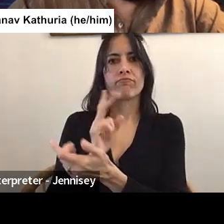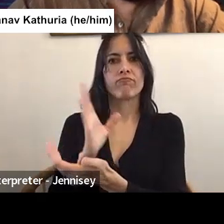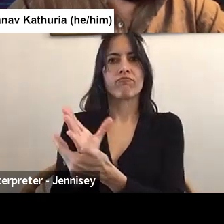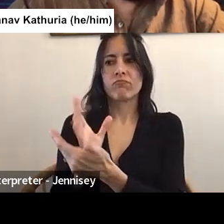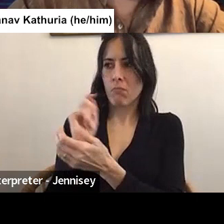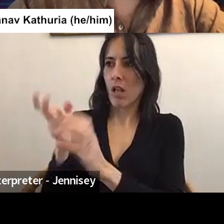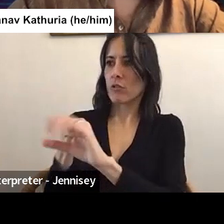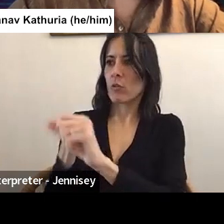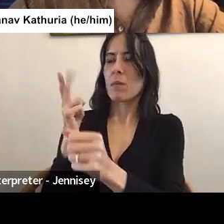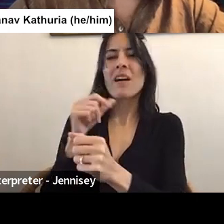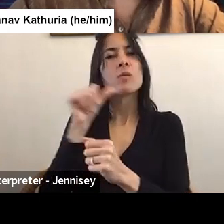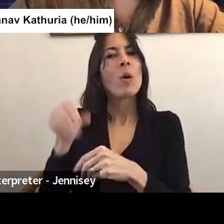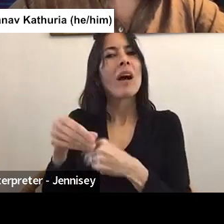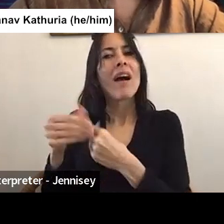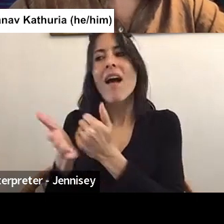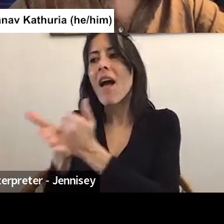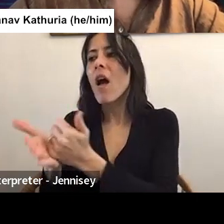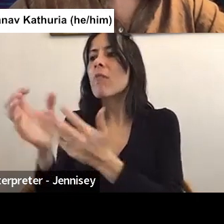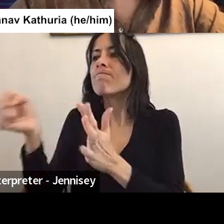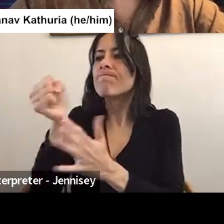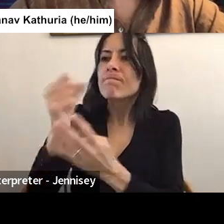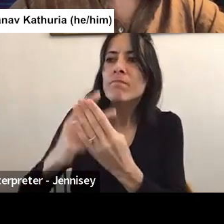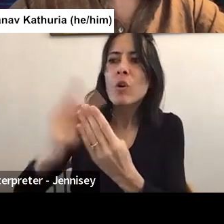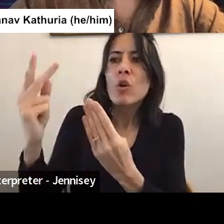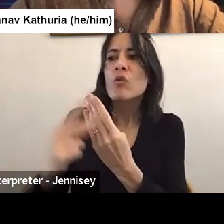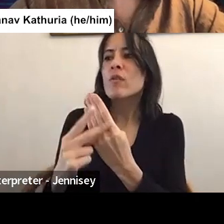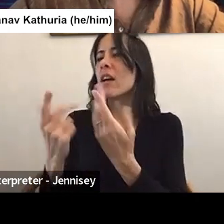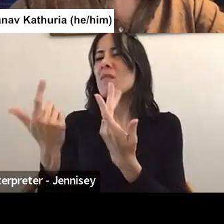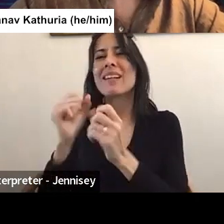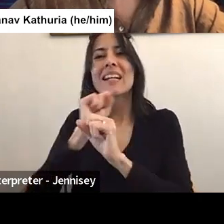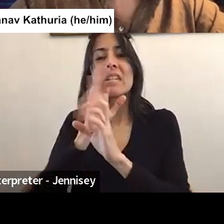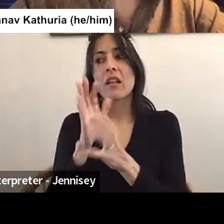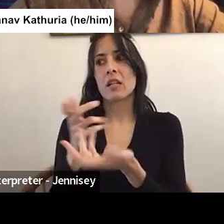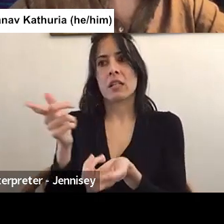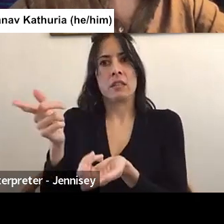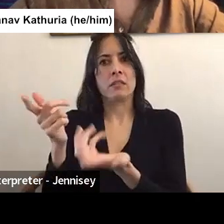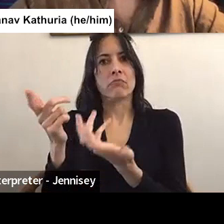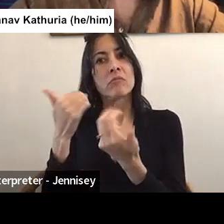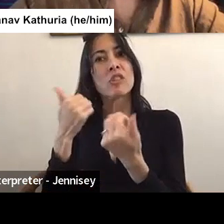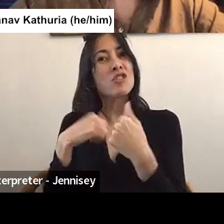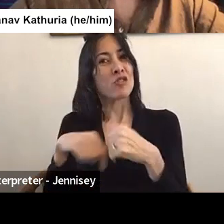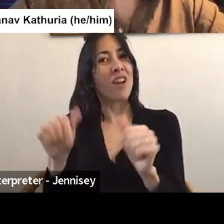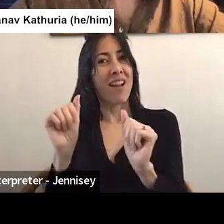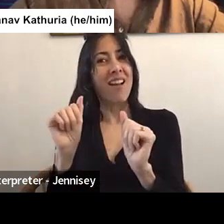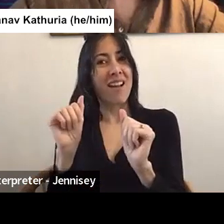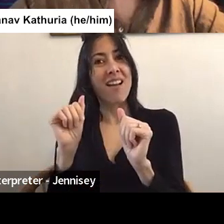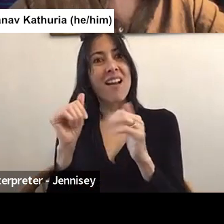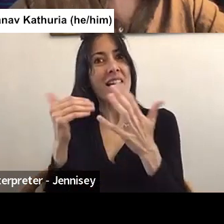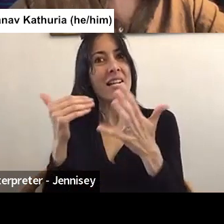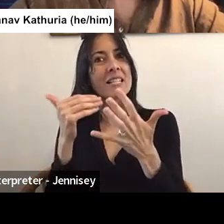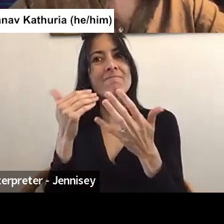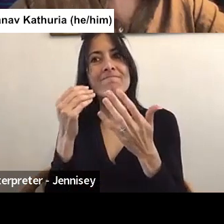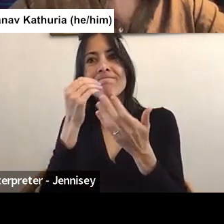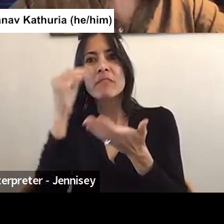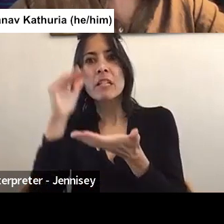was trying so hard to get a different diet because the diet that you typically get is very high in those